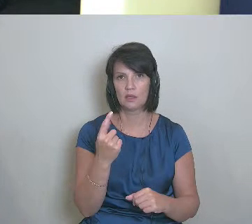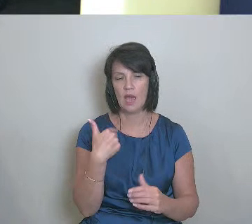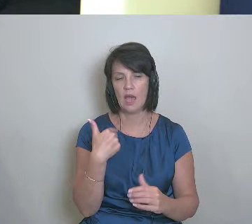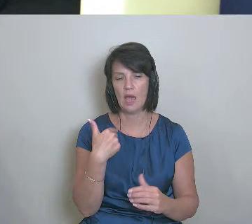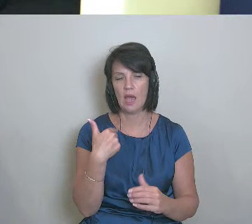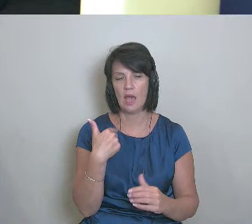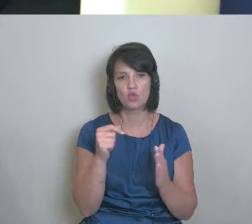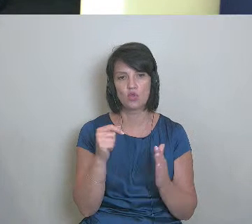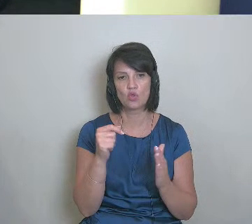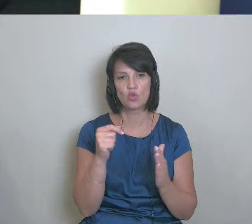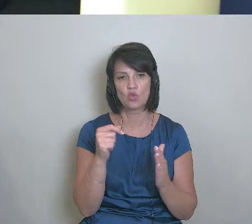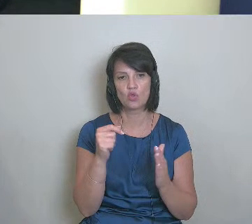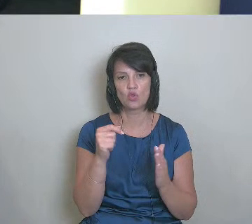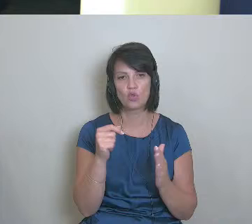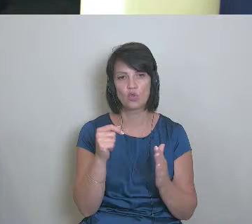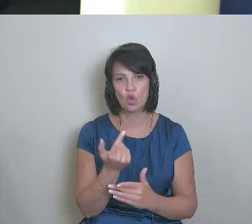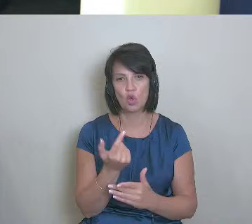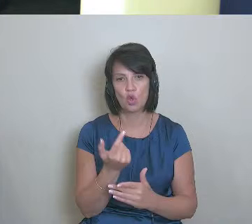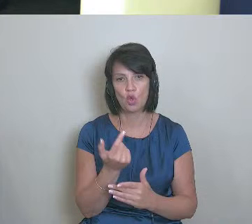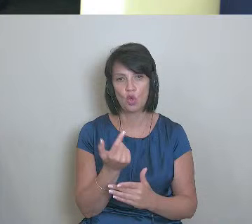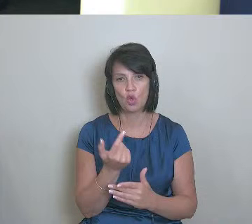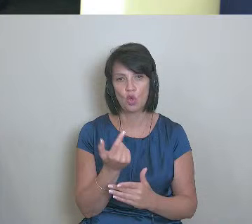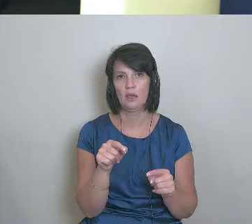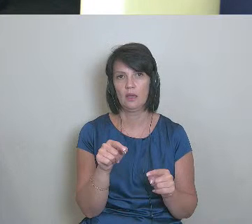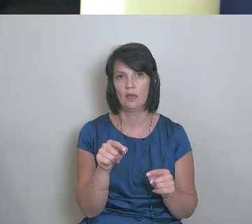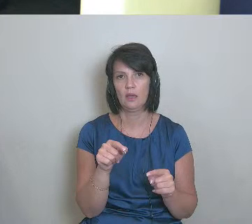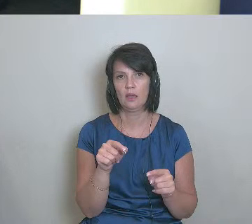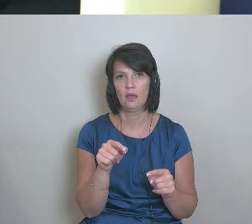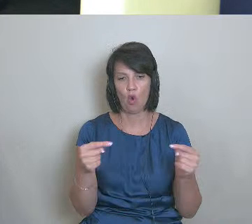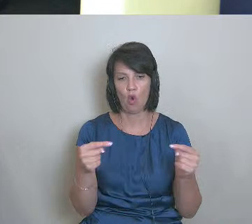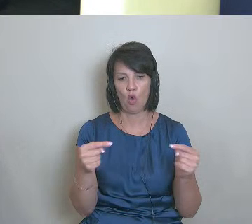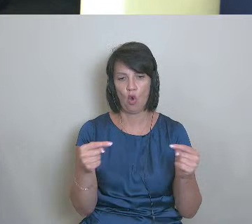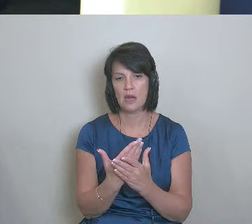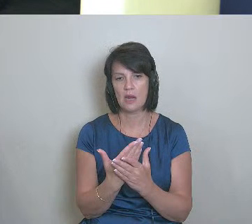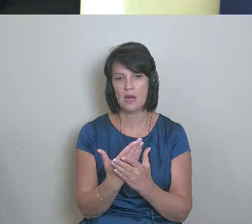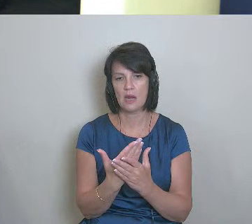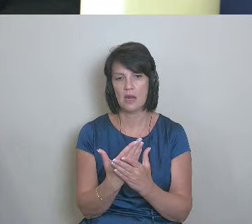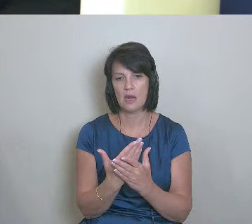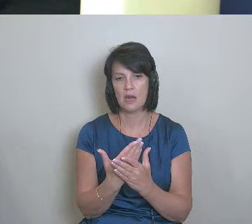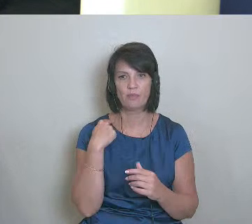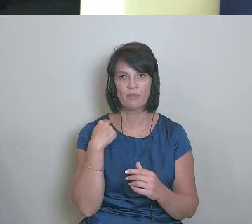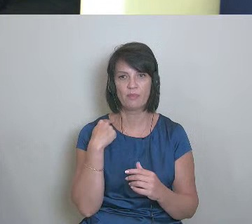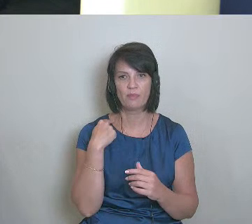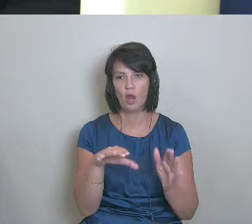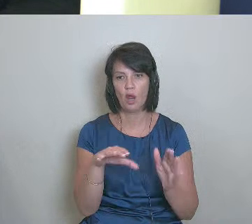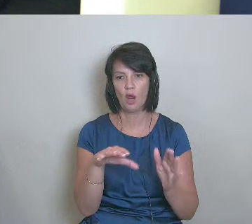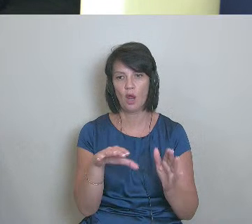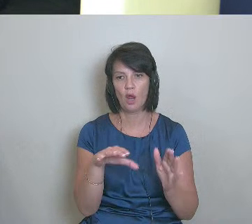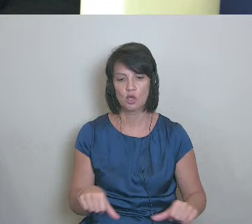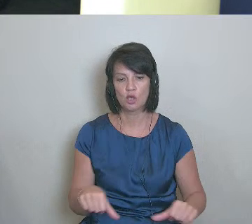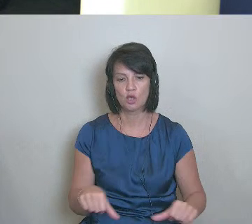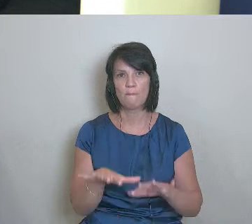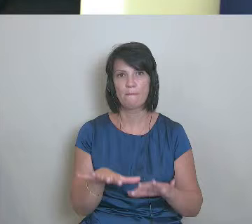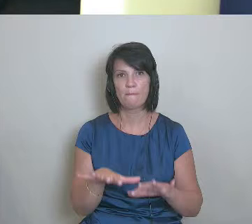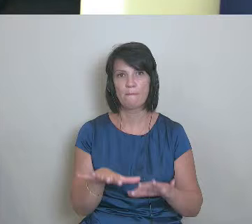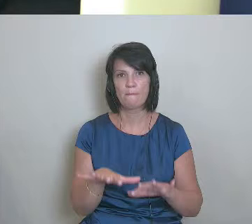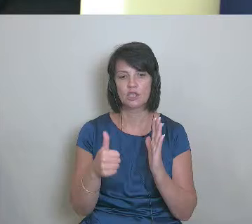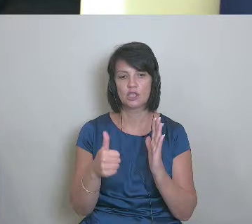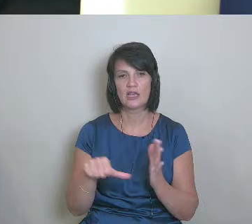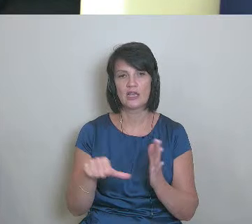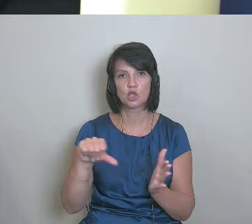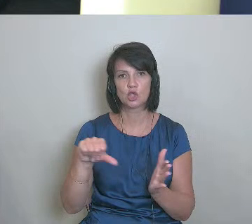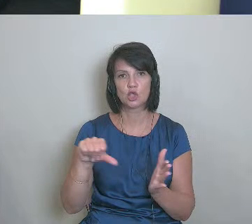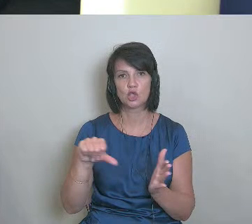absolutely direct collisions in the law. And this is a very specific example. Kropivnitsky